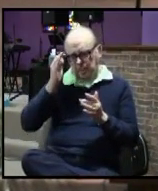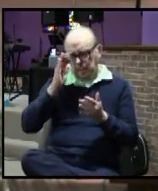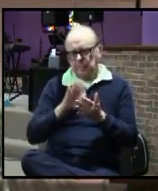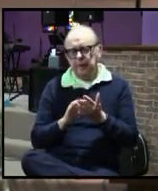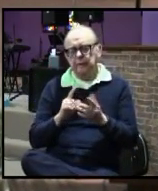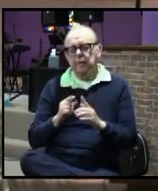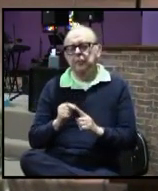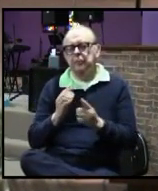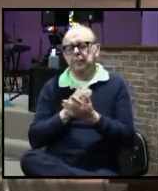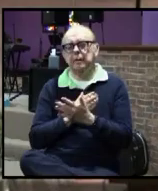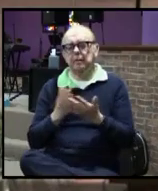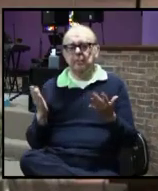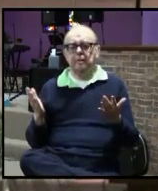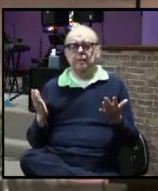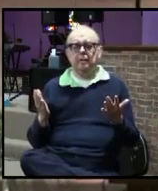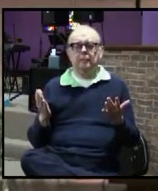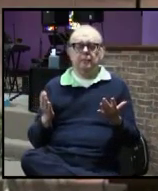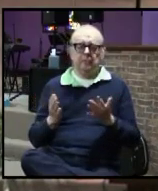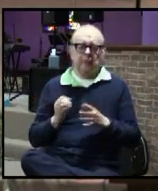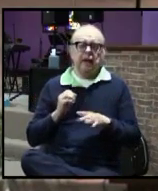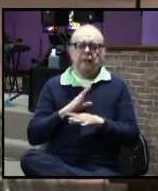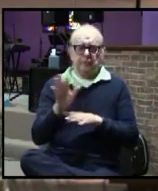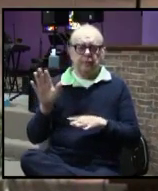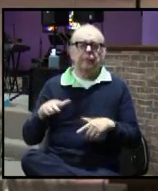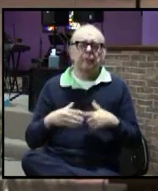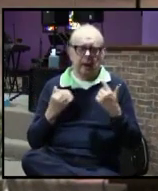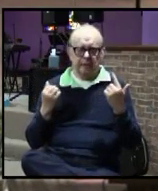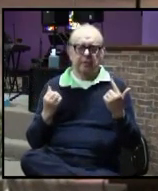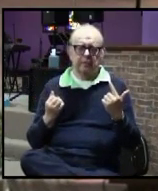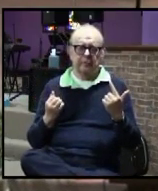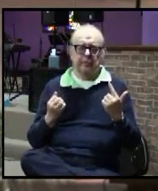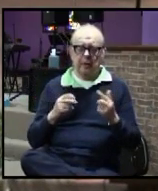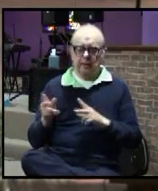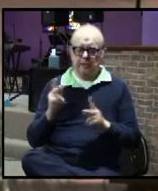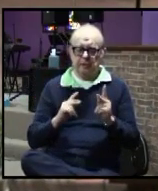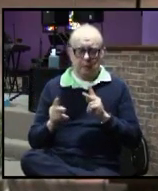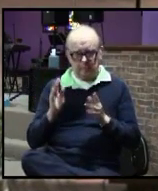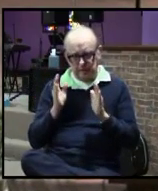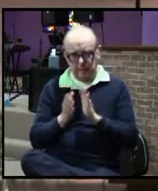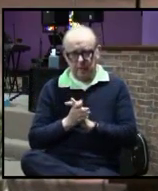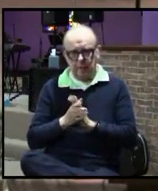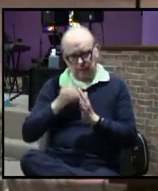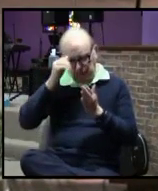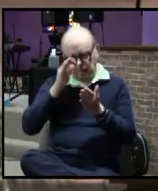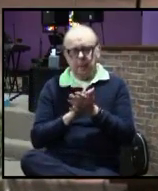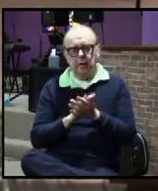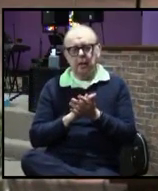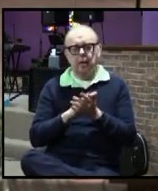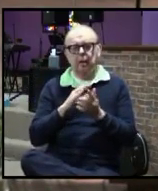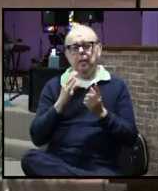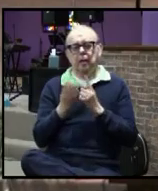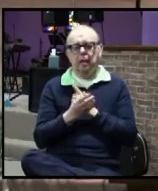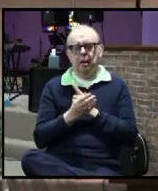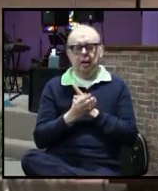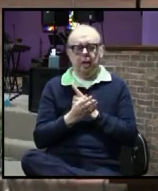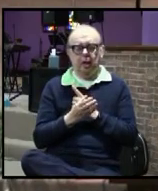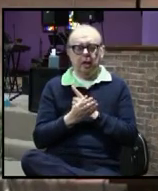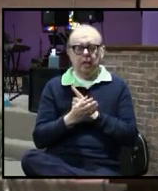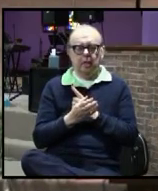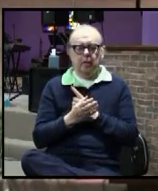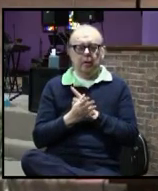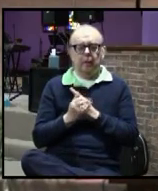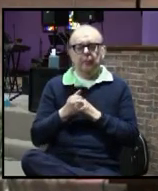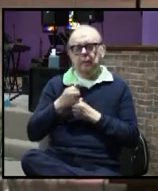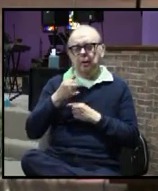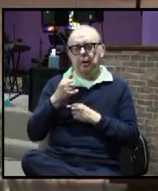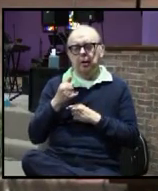believed certain things, and it affected the way they lived. They believed that the circumstances of their life was because God